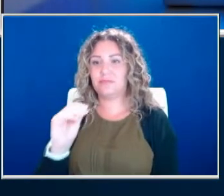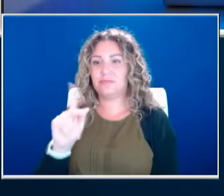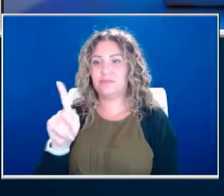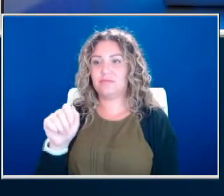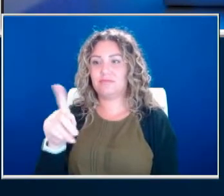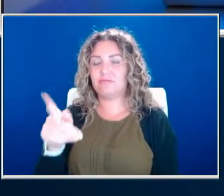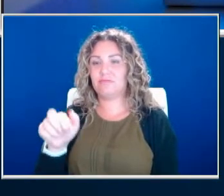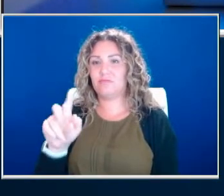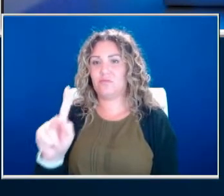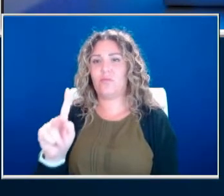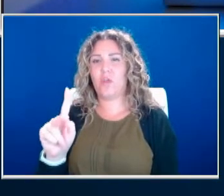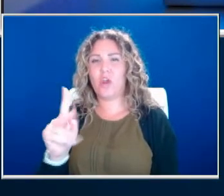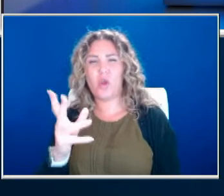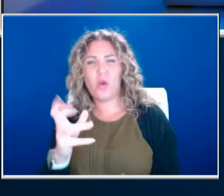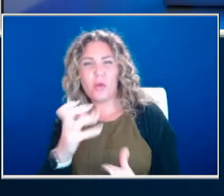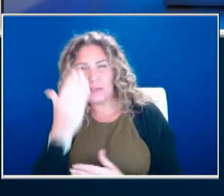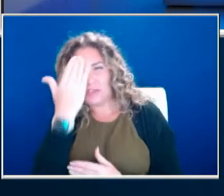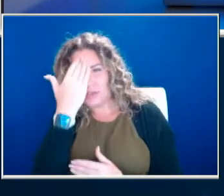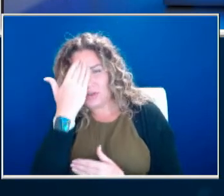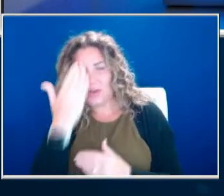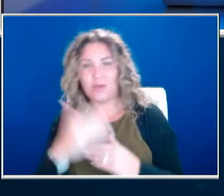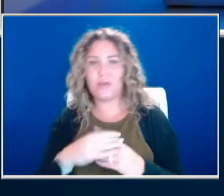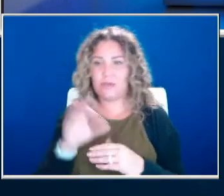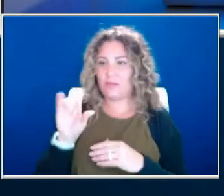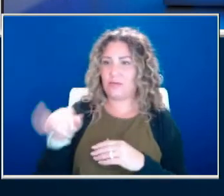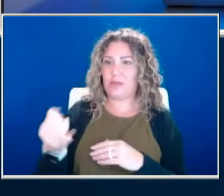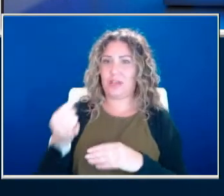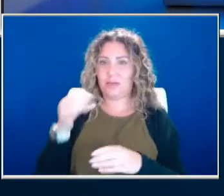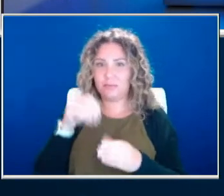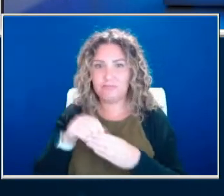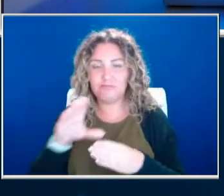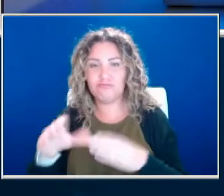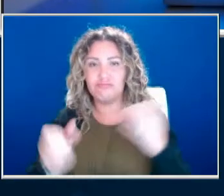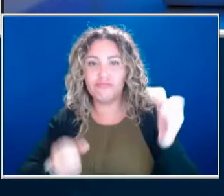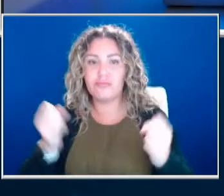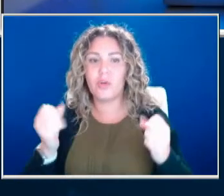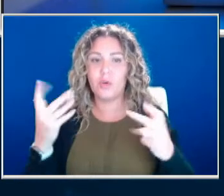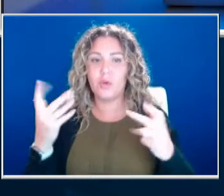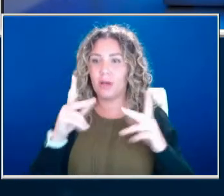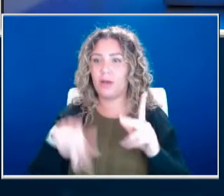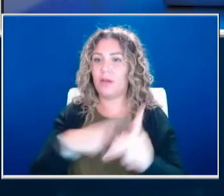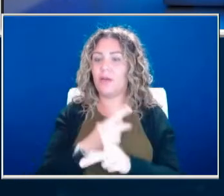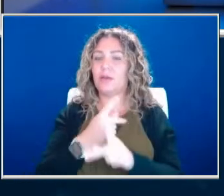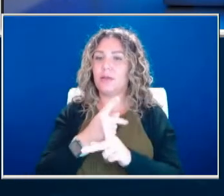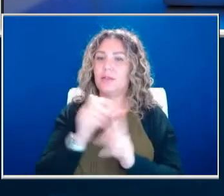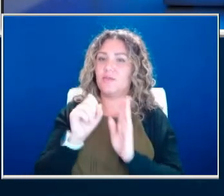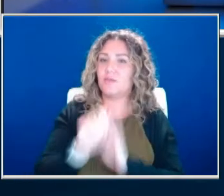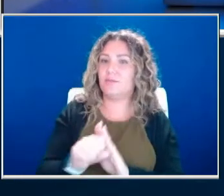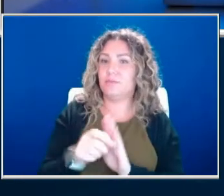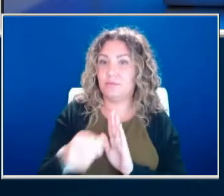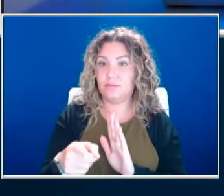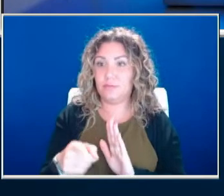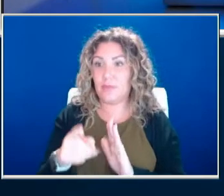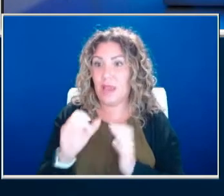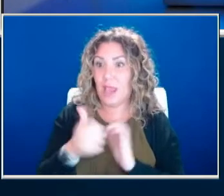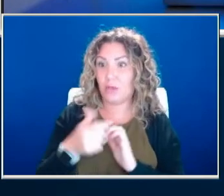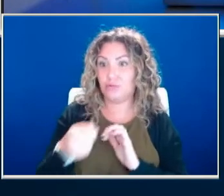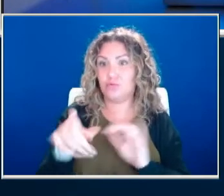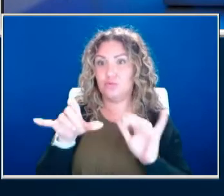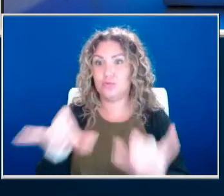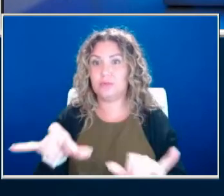know when AJ got in your car, what kind of signs and symptoms were he showing? How did you stay calm is the